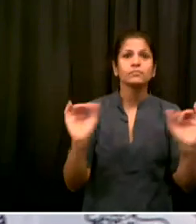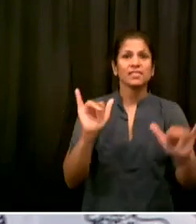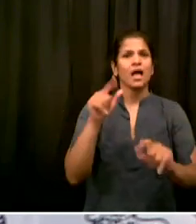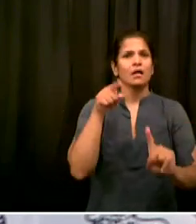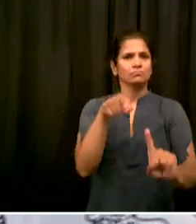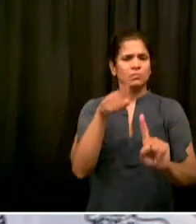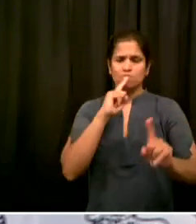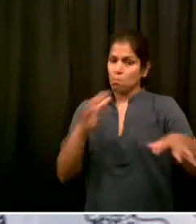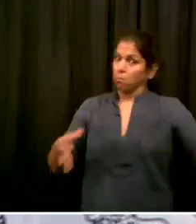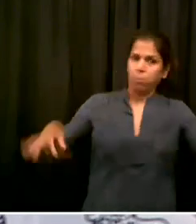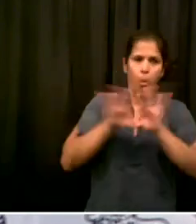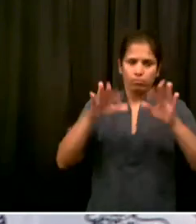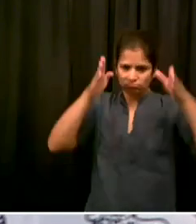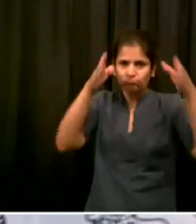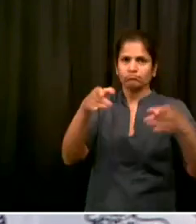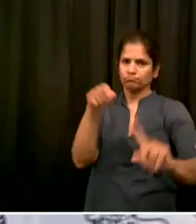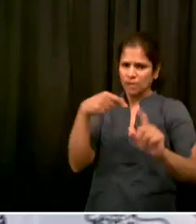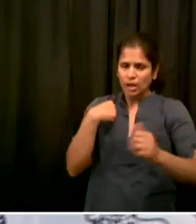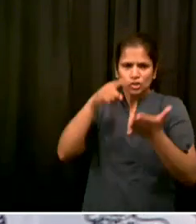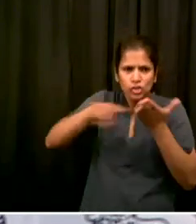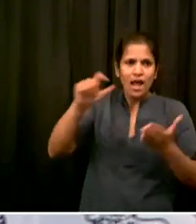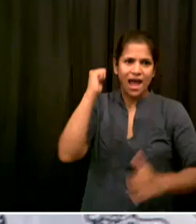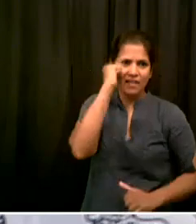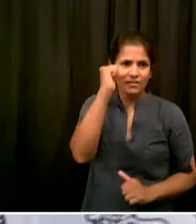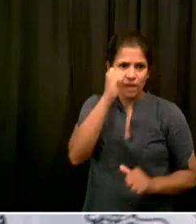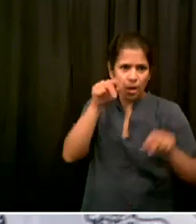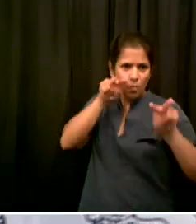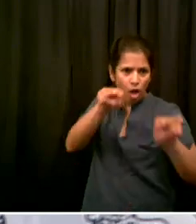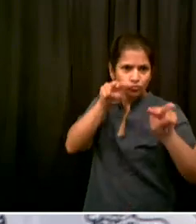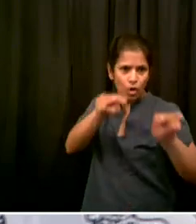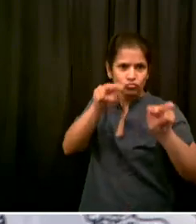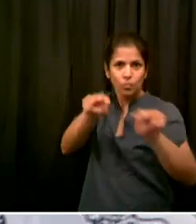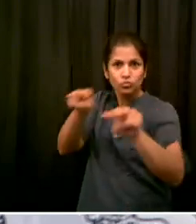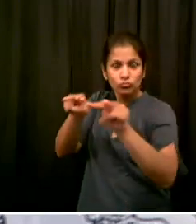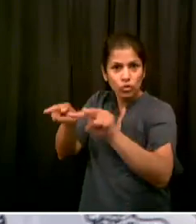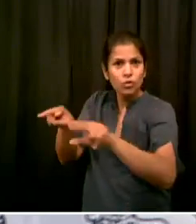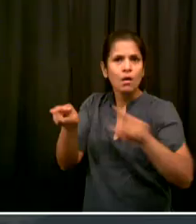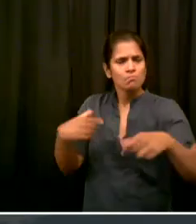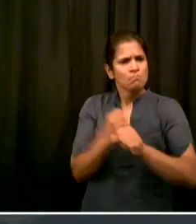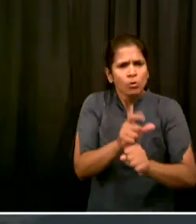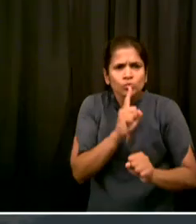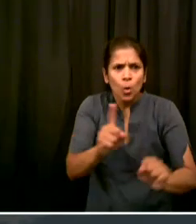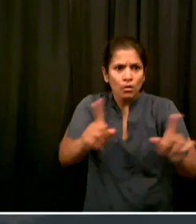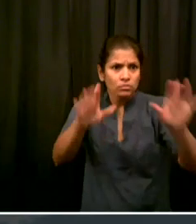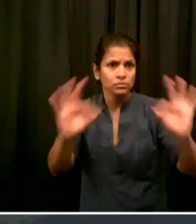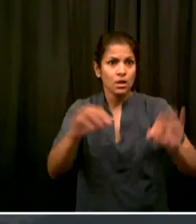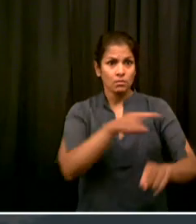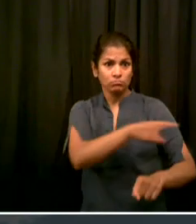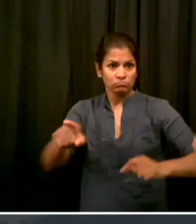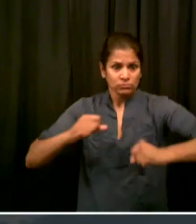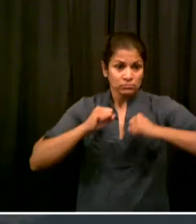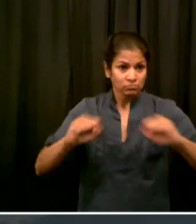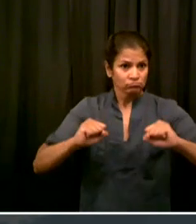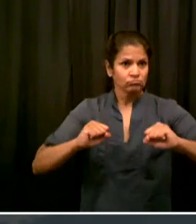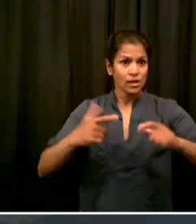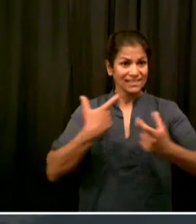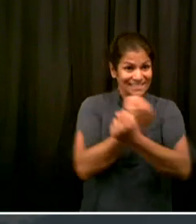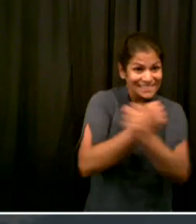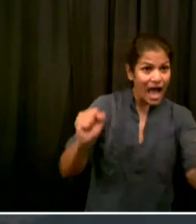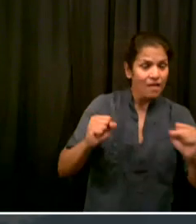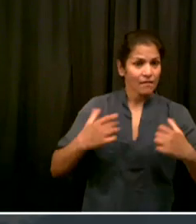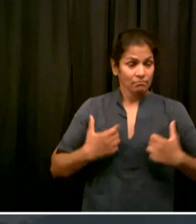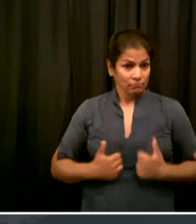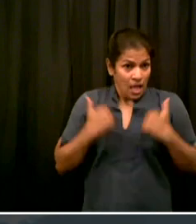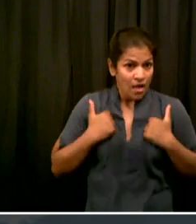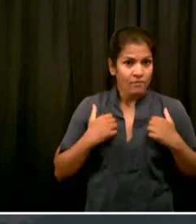well. We have the strictest, safest approach to school reopening anywhere